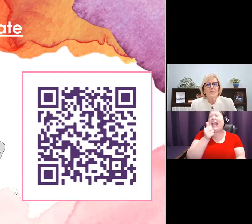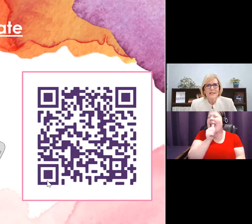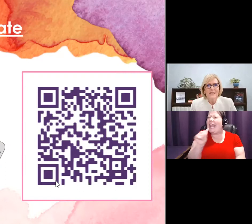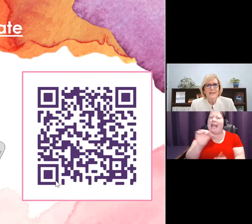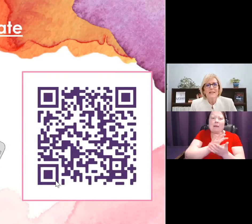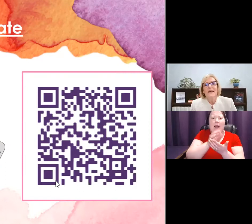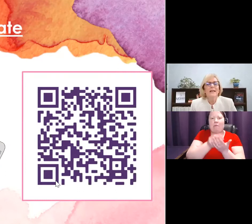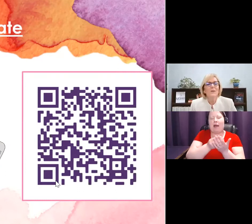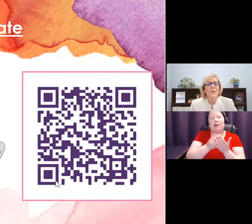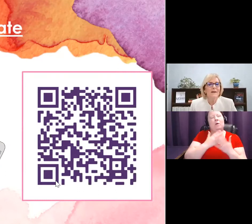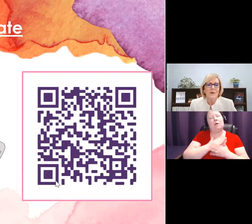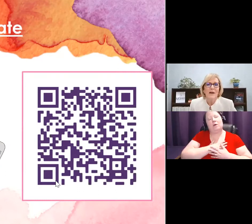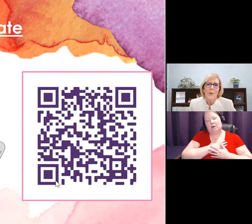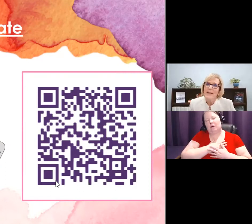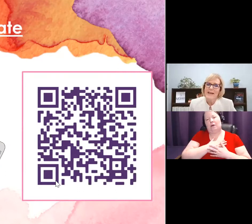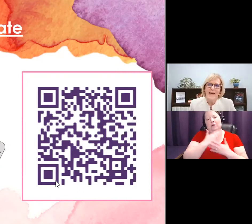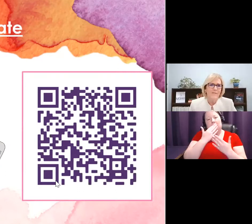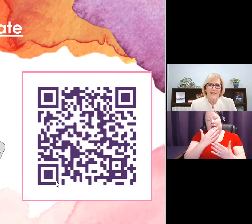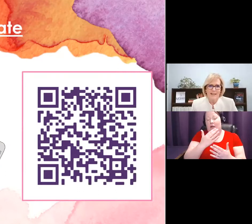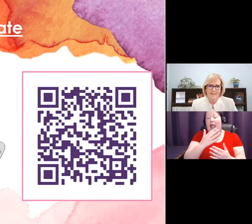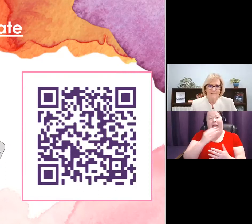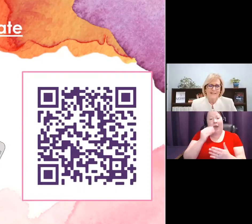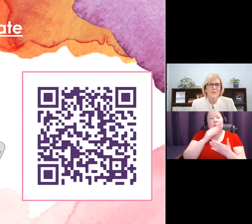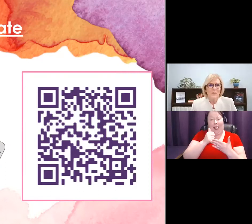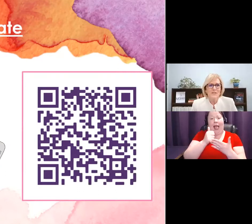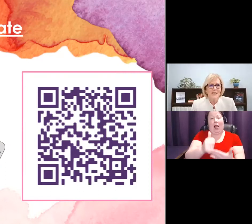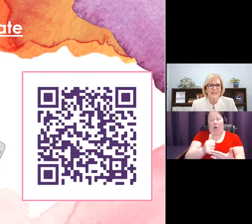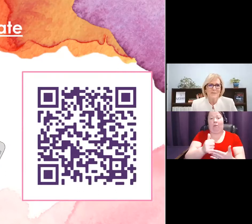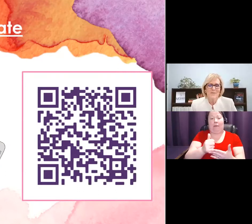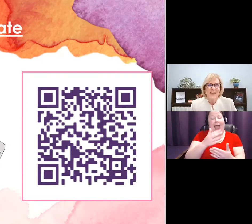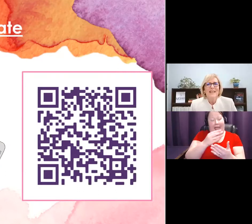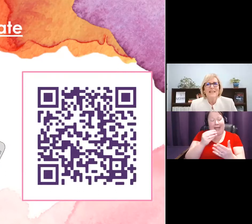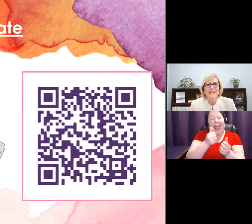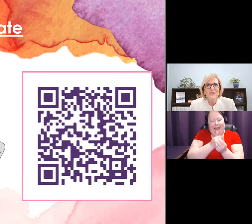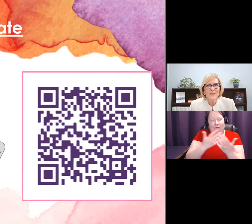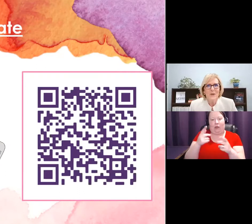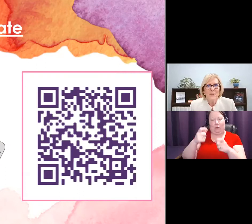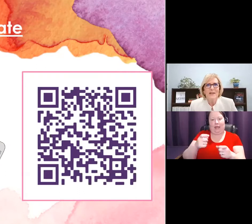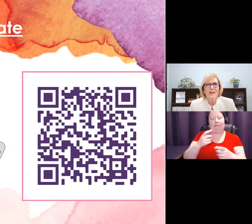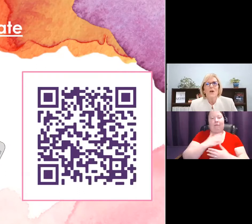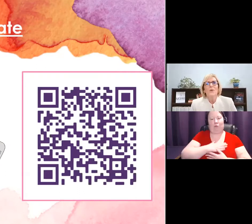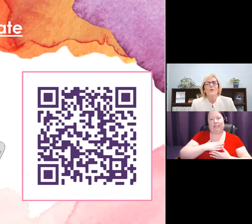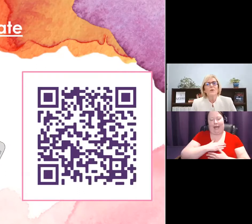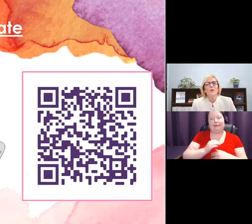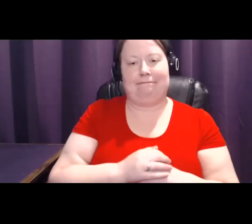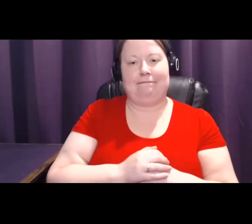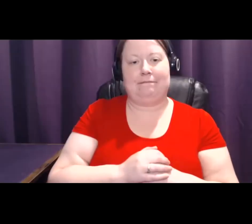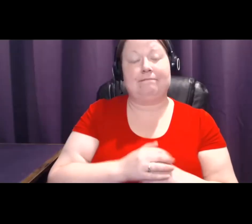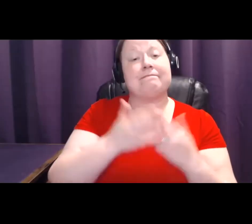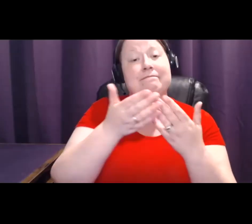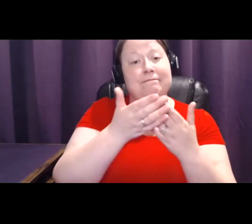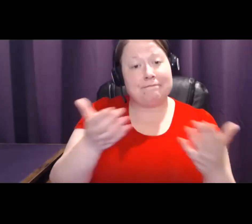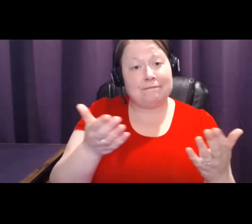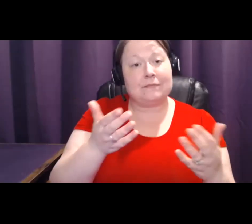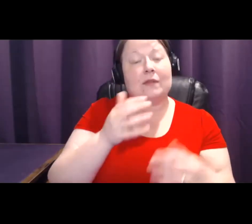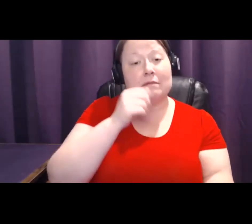appreciated. Any amount will help and everything is appreciated. Ladies and gentlemen, with your help,